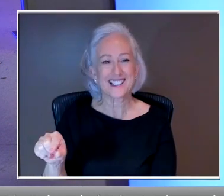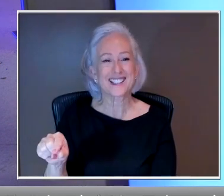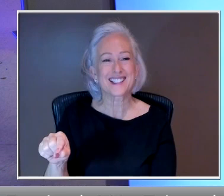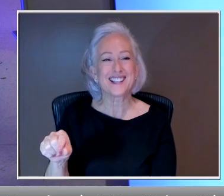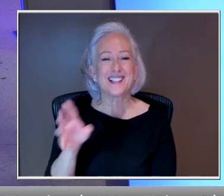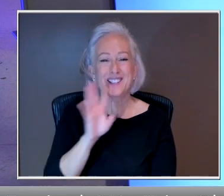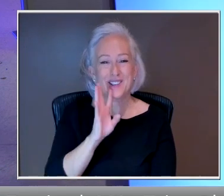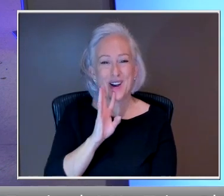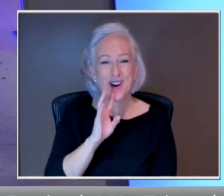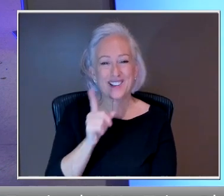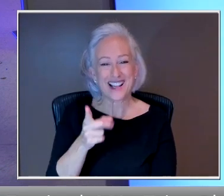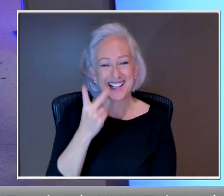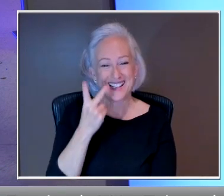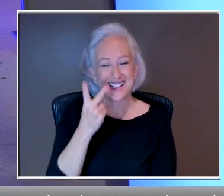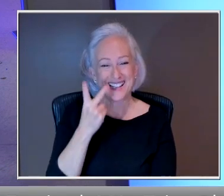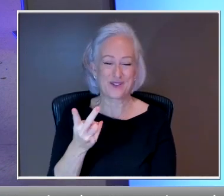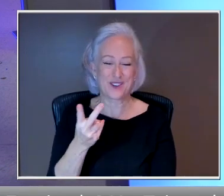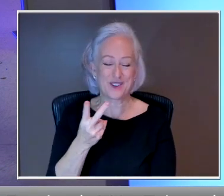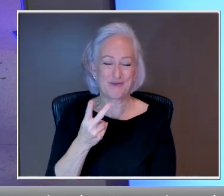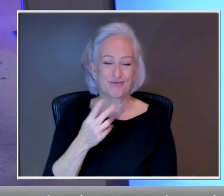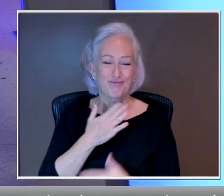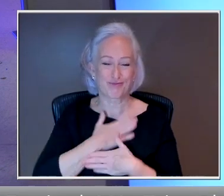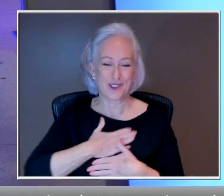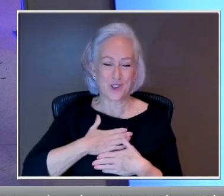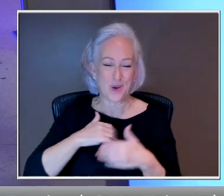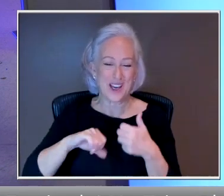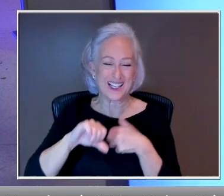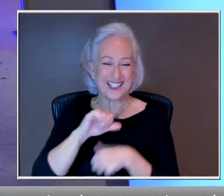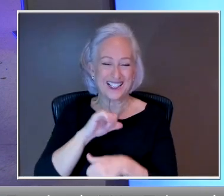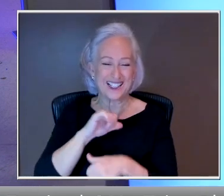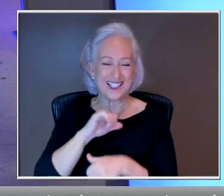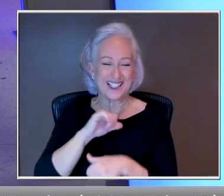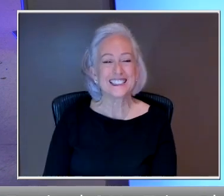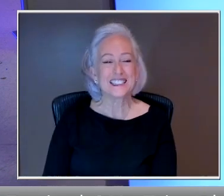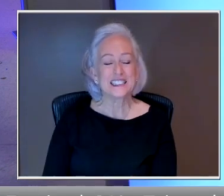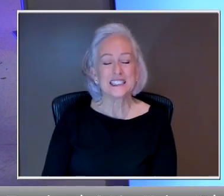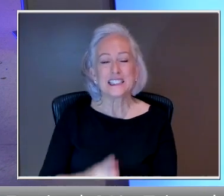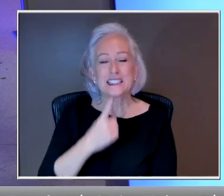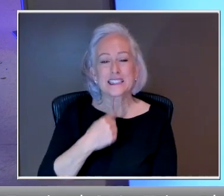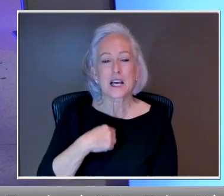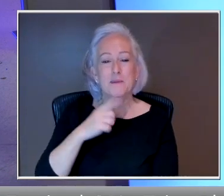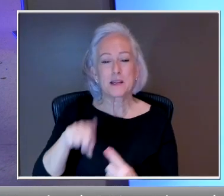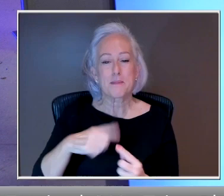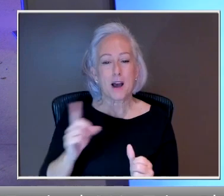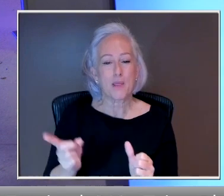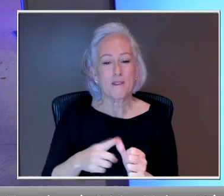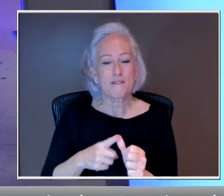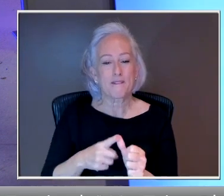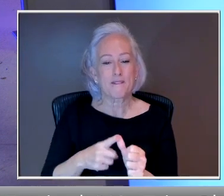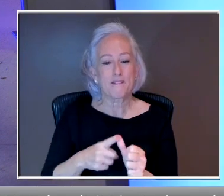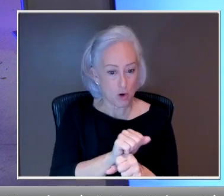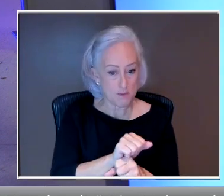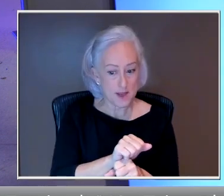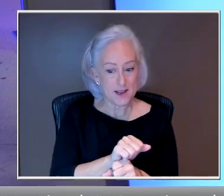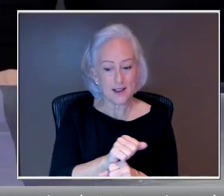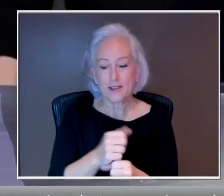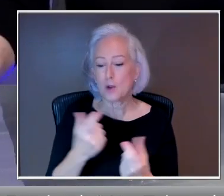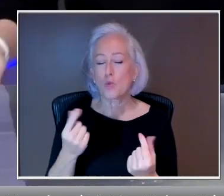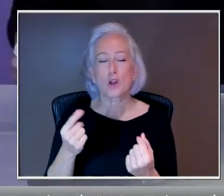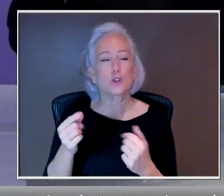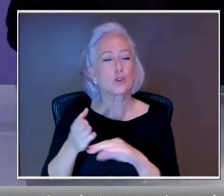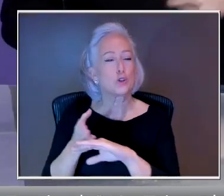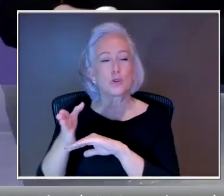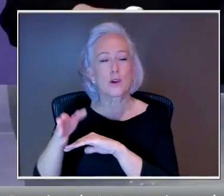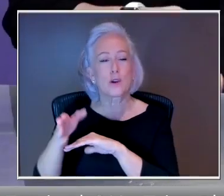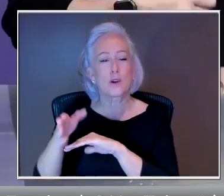between you two. What was it like that first visit, and then what was the plan moving forward after you left Dr. Ramirez's office? Well, the